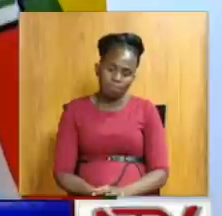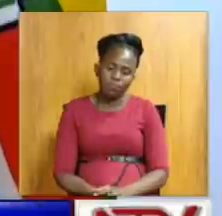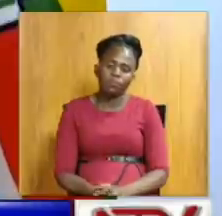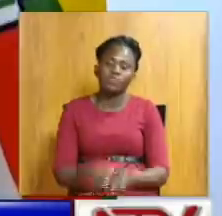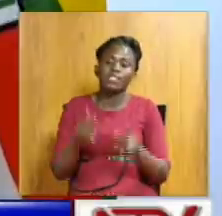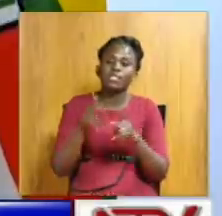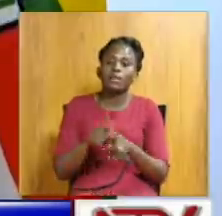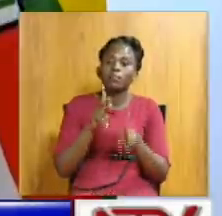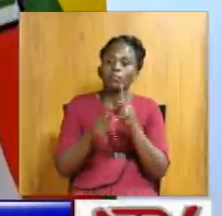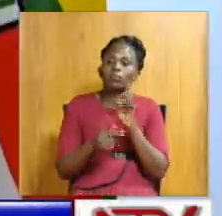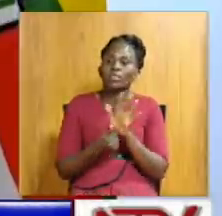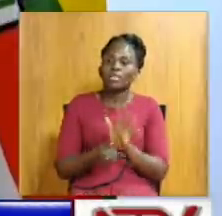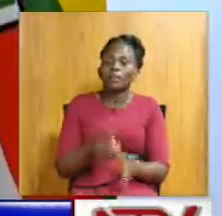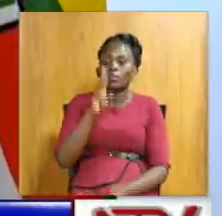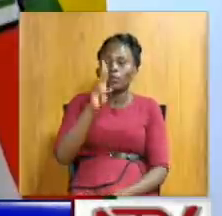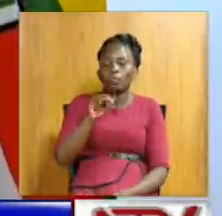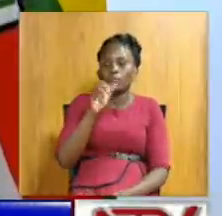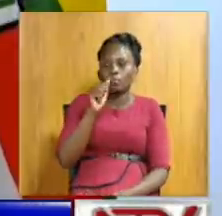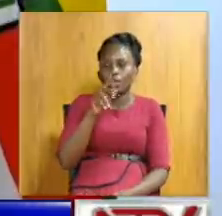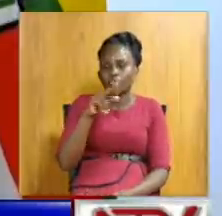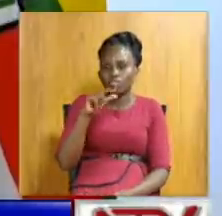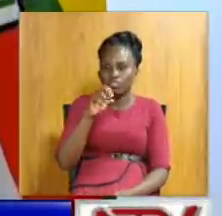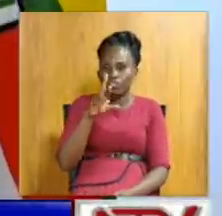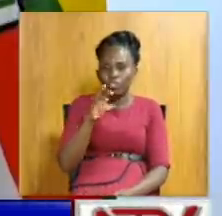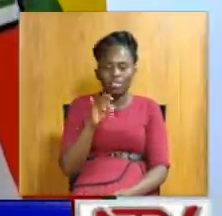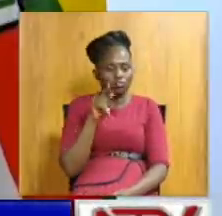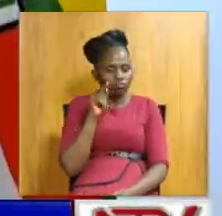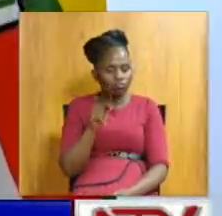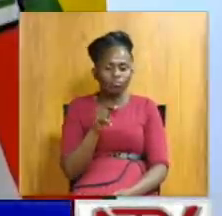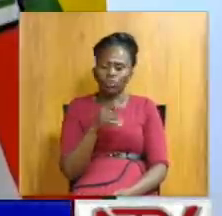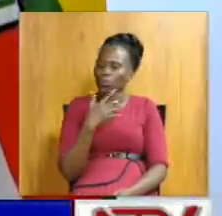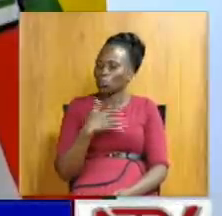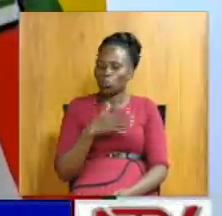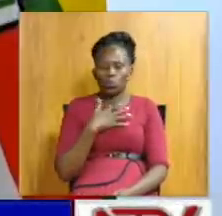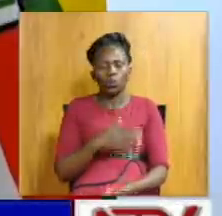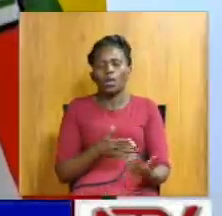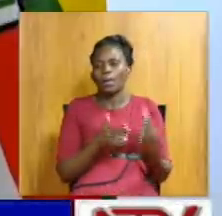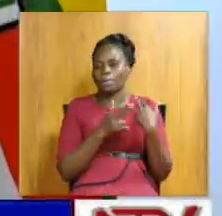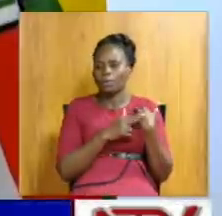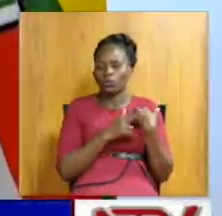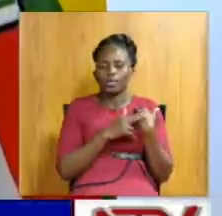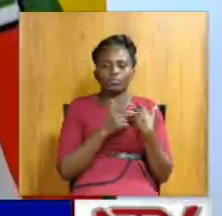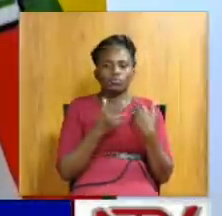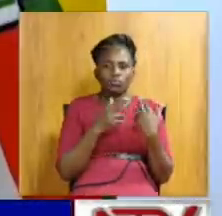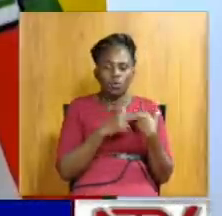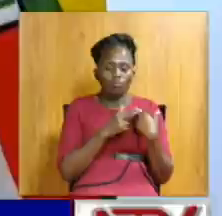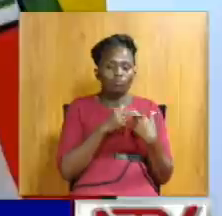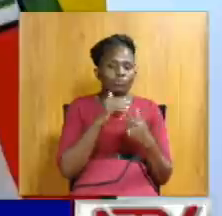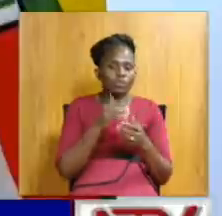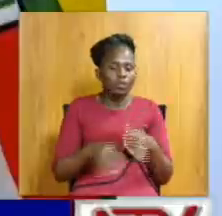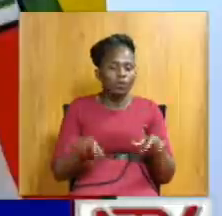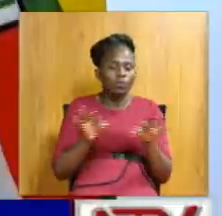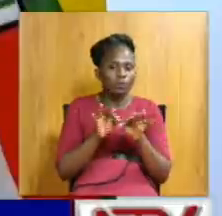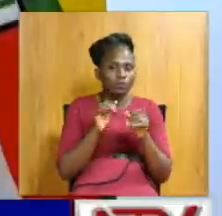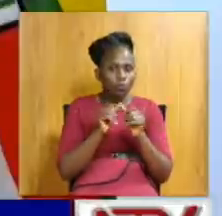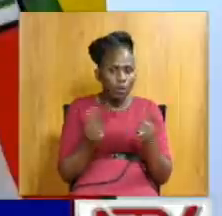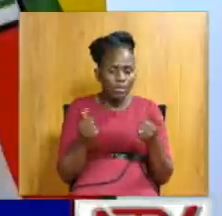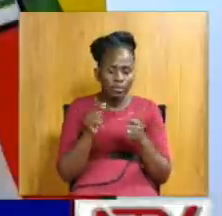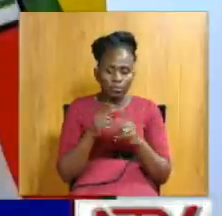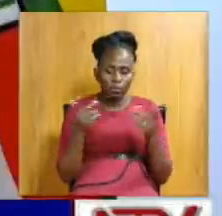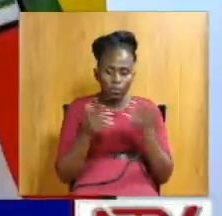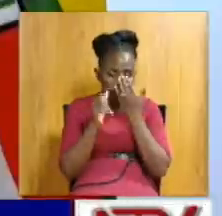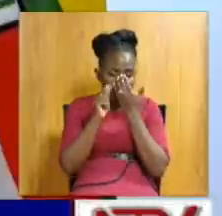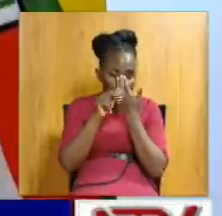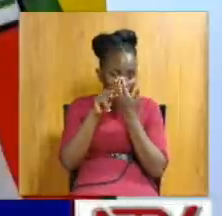Even people like Margaret Thatcher played a positive role toward the end, as did President Jimmy Carter in the Angola